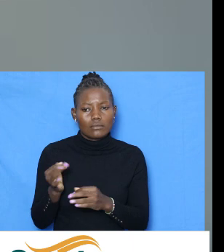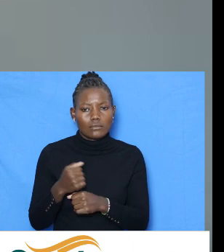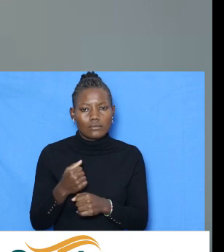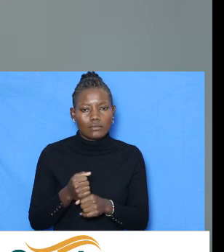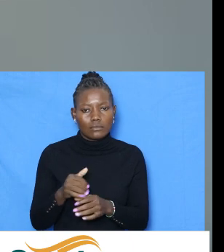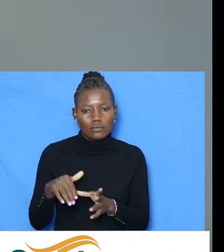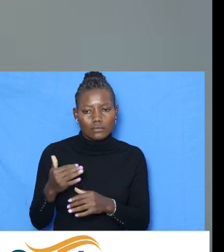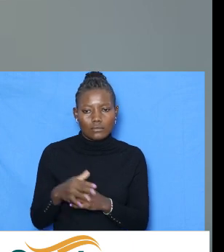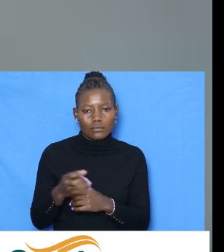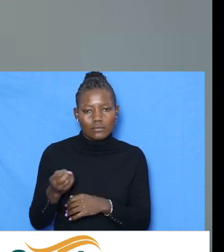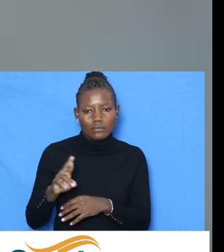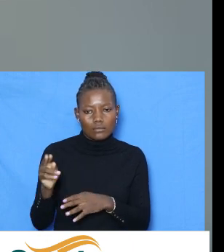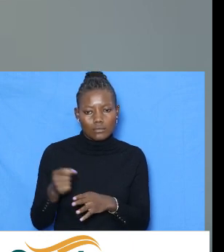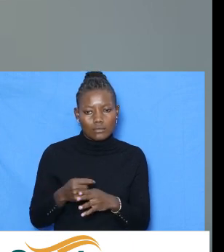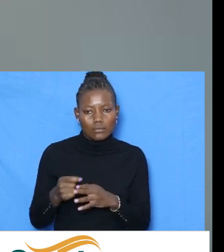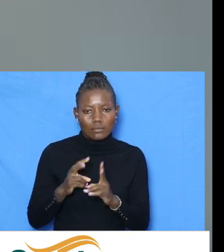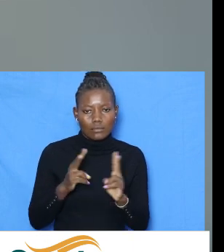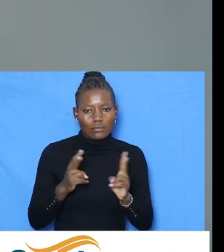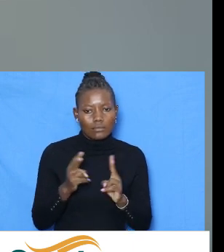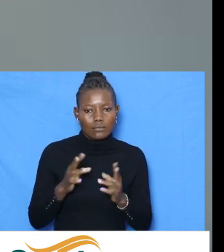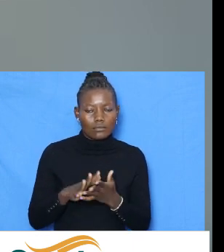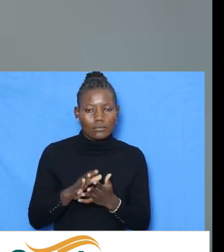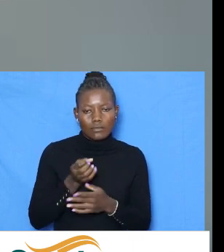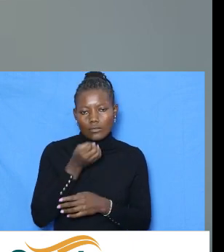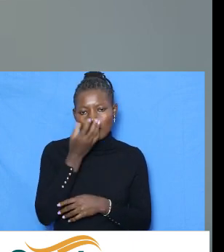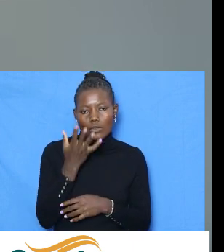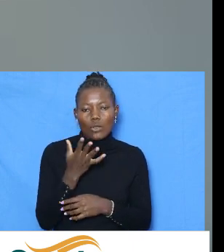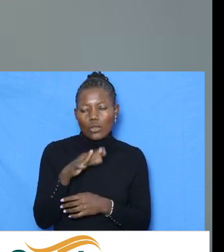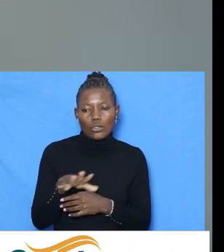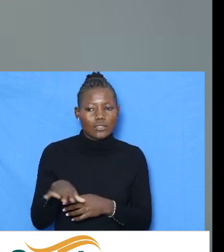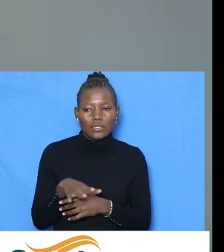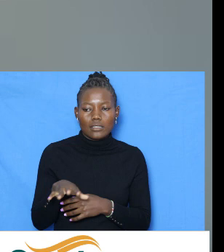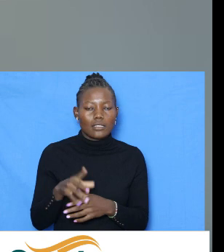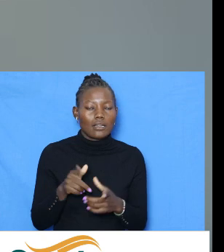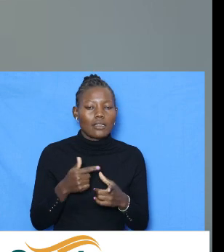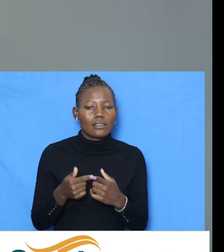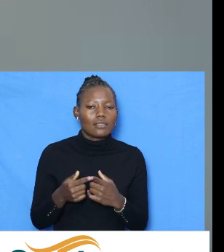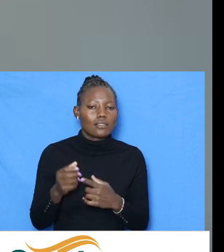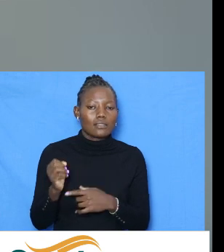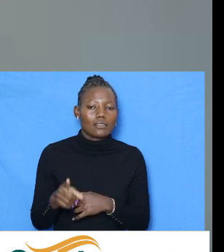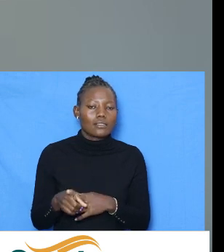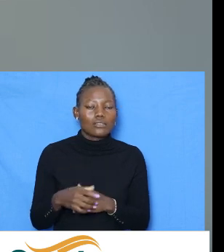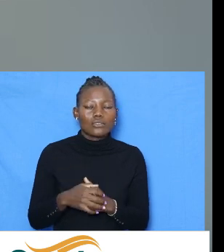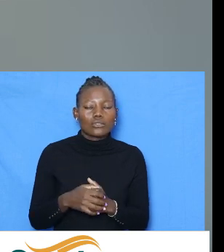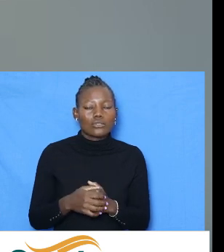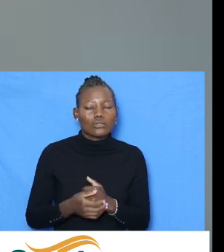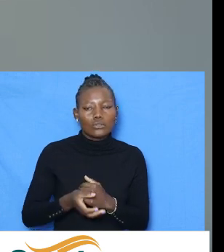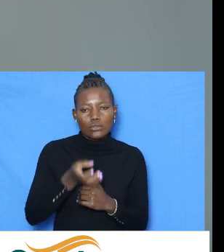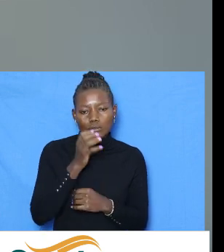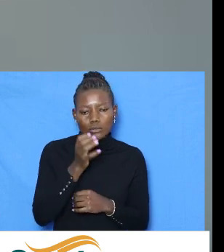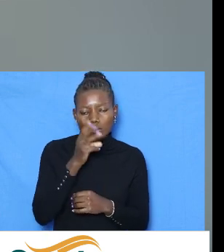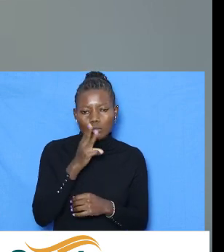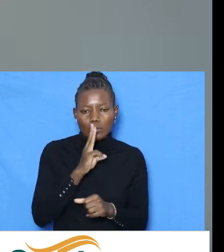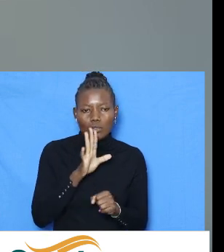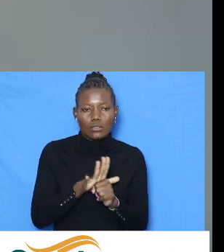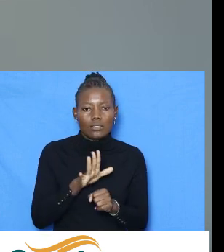out or training in a very hot and humid environment, that definitely would mean that their hydration would have to